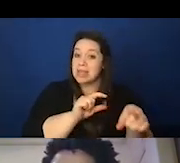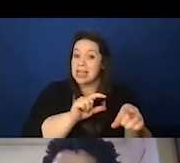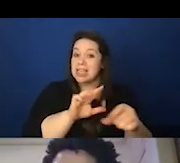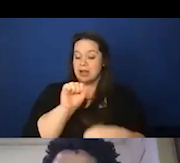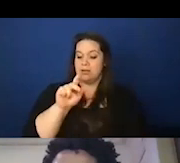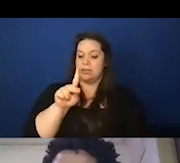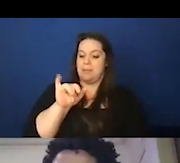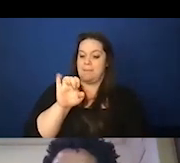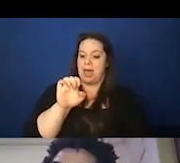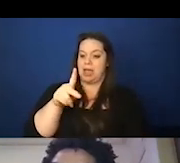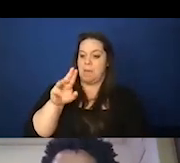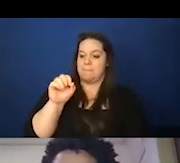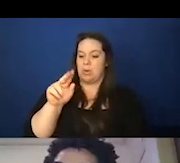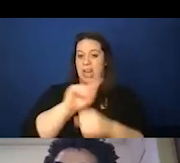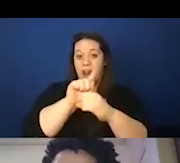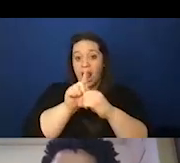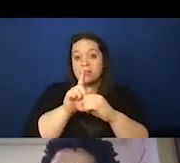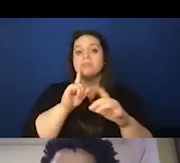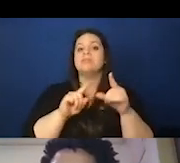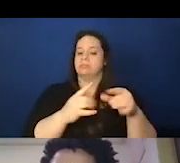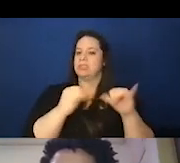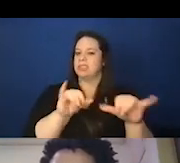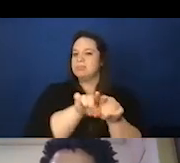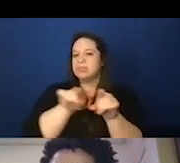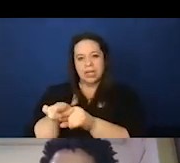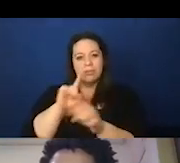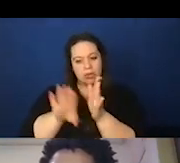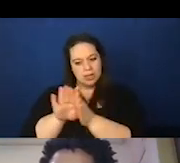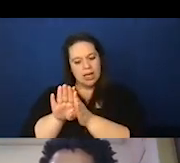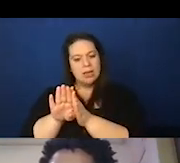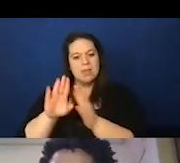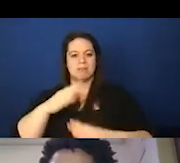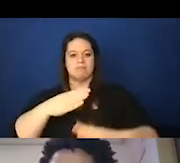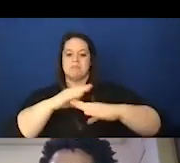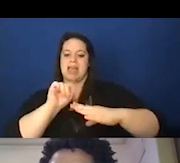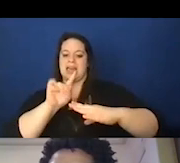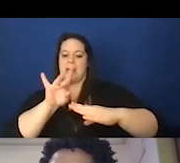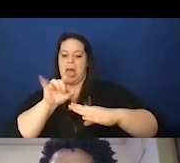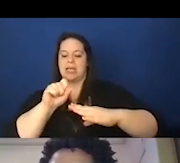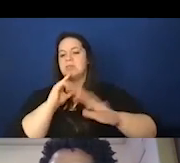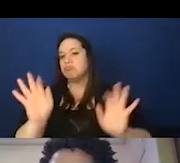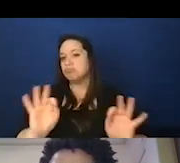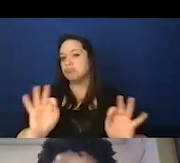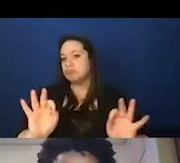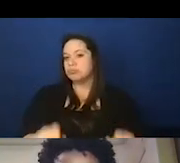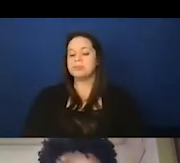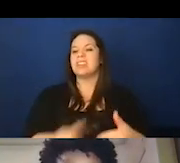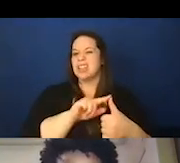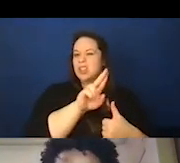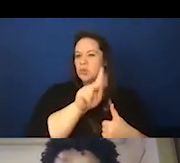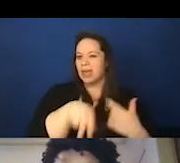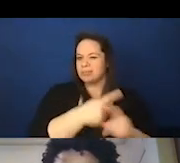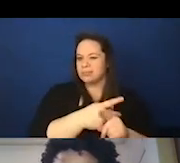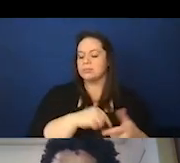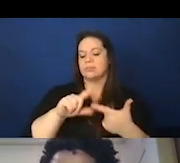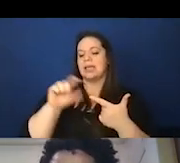key hasn't changed. So if we develop the antibodies to that, that's not going to be an issue. The South Africa, the